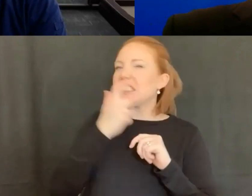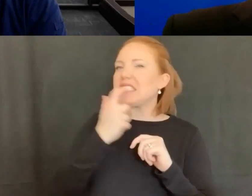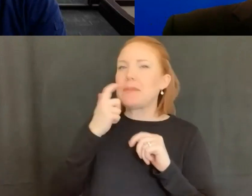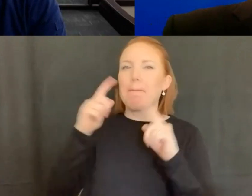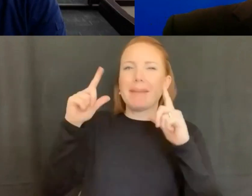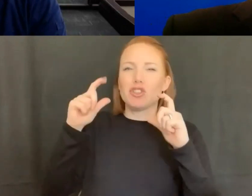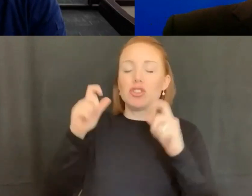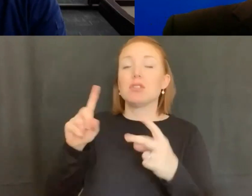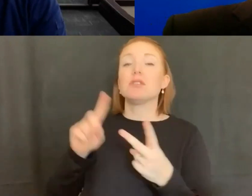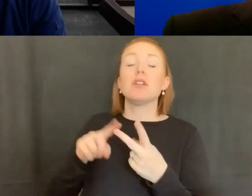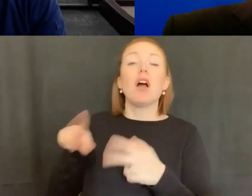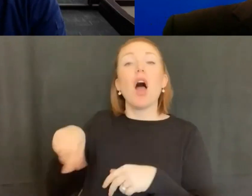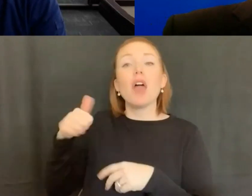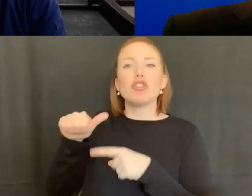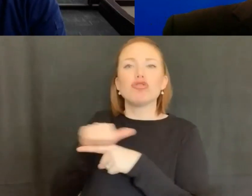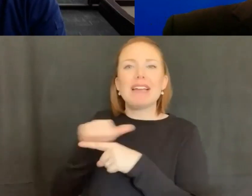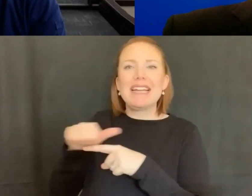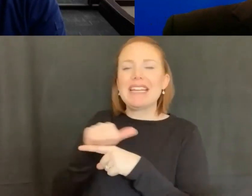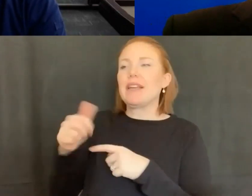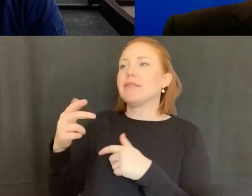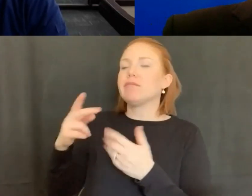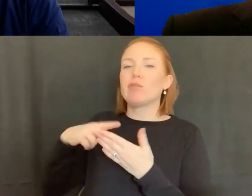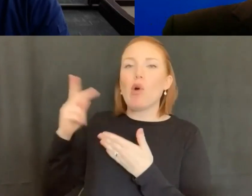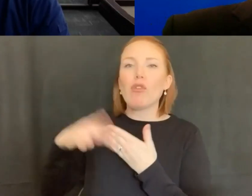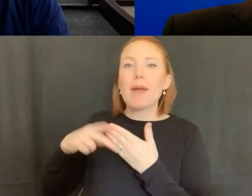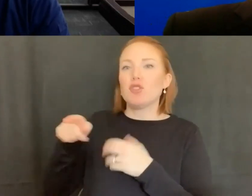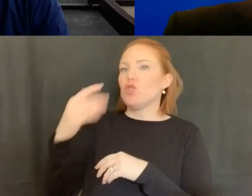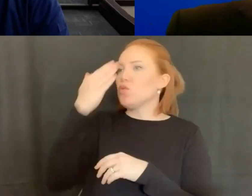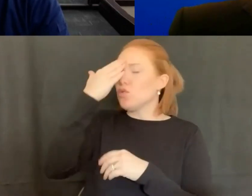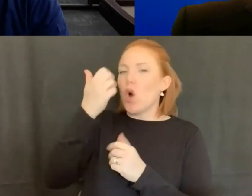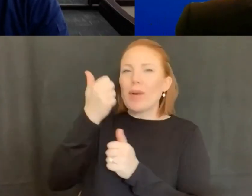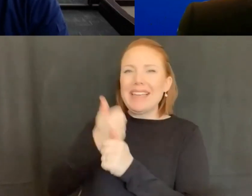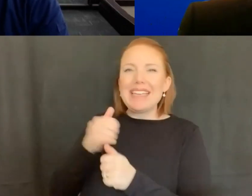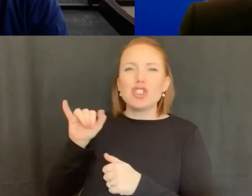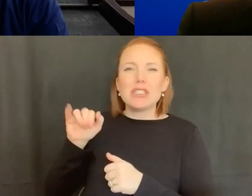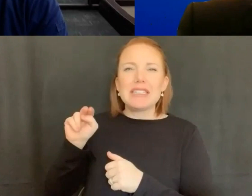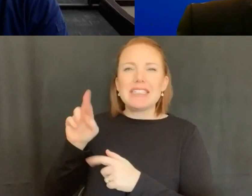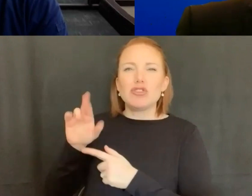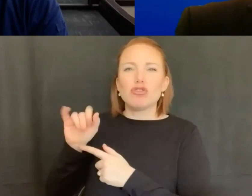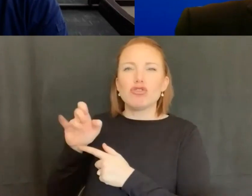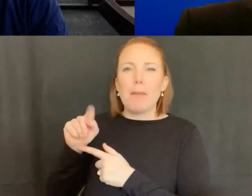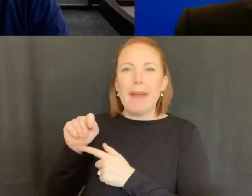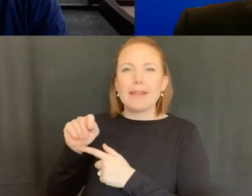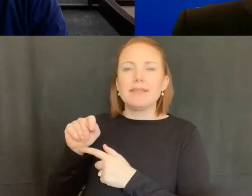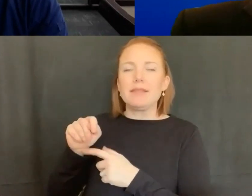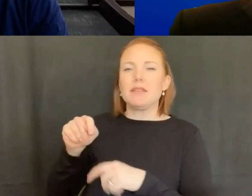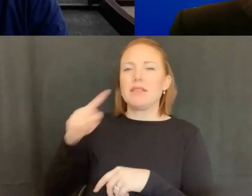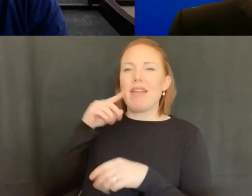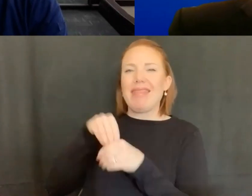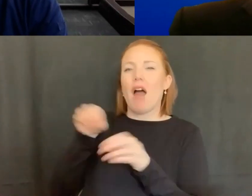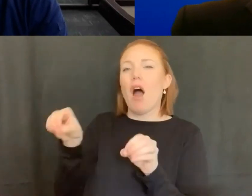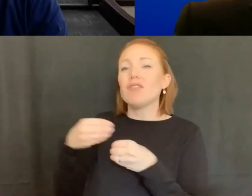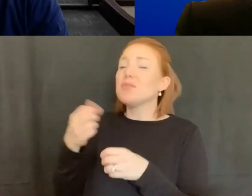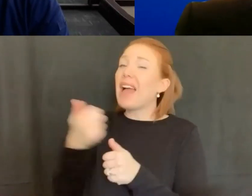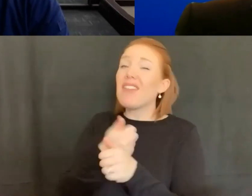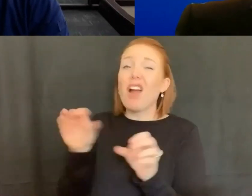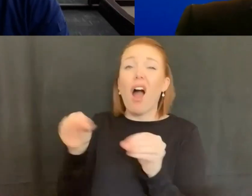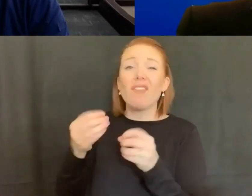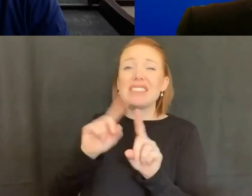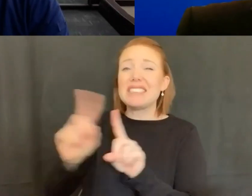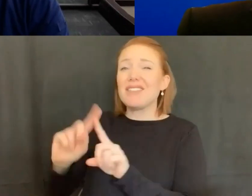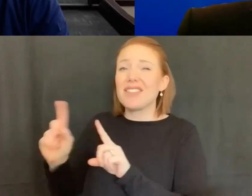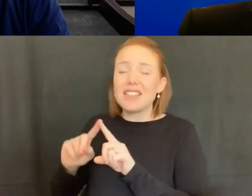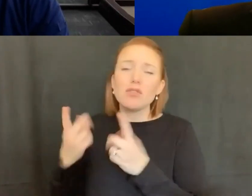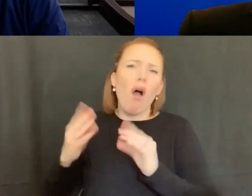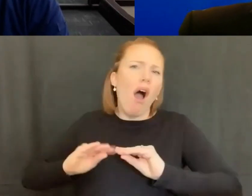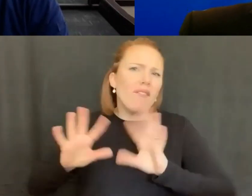far as knowing what the instruments are, but every process in every office is going to be a little different. So there's always going to be a learning curve to working